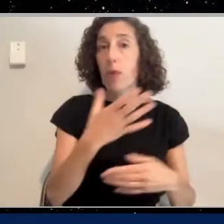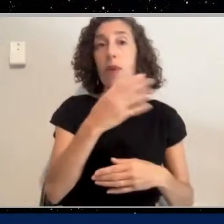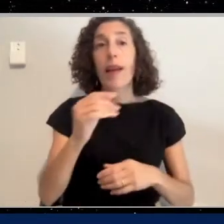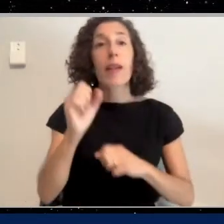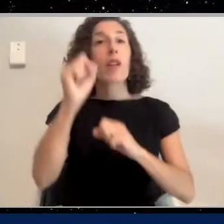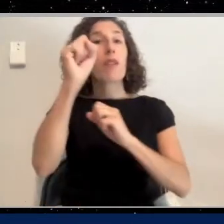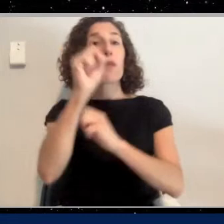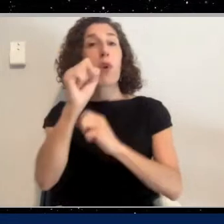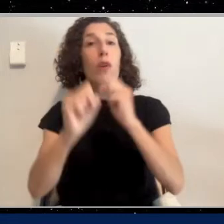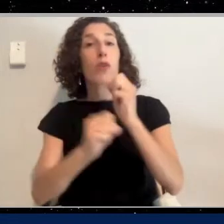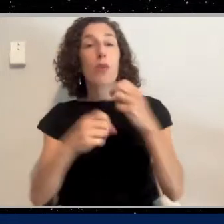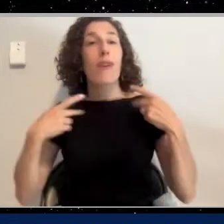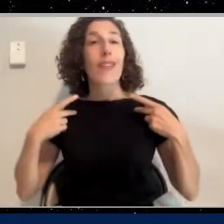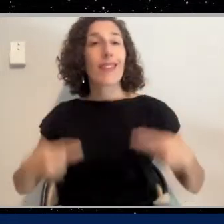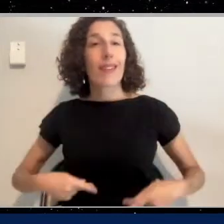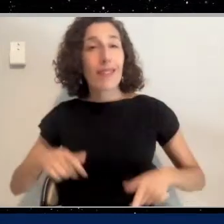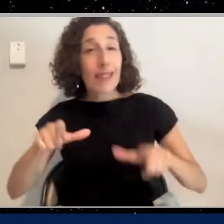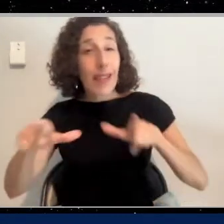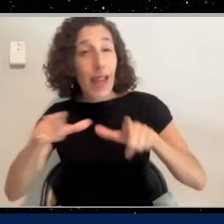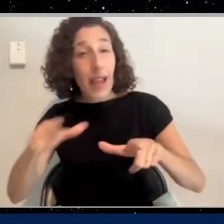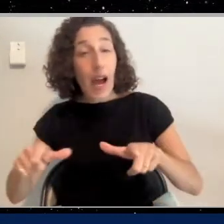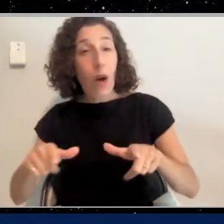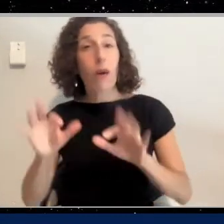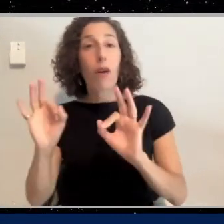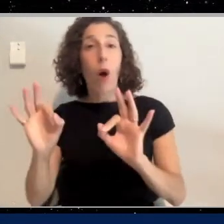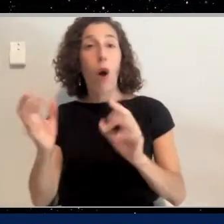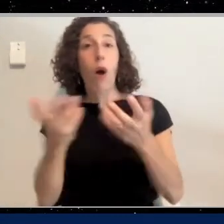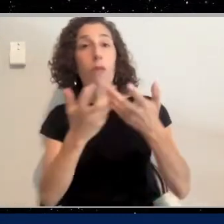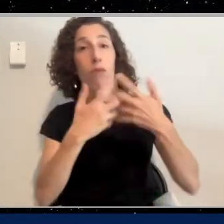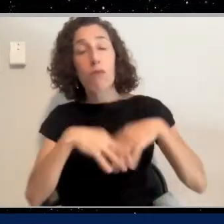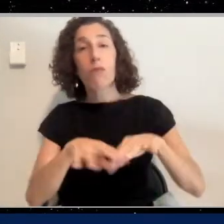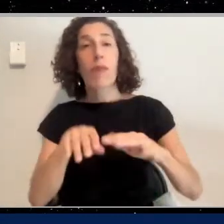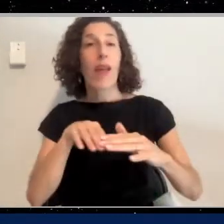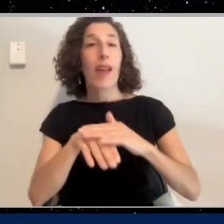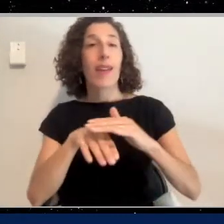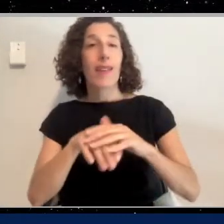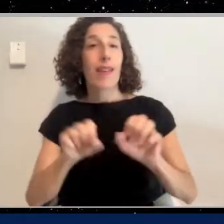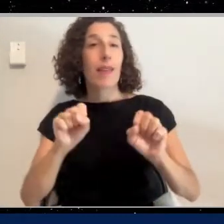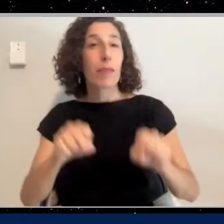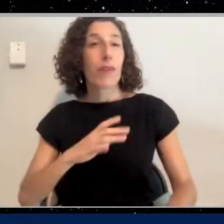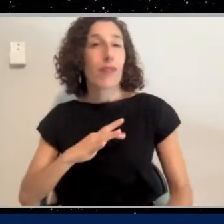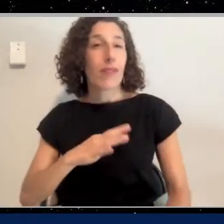order to do that. All right.